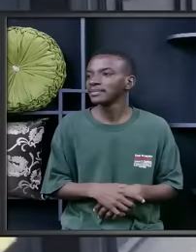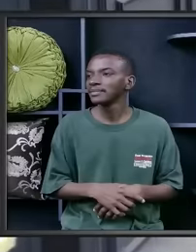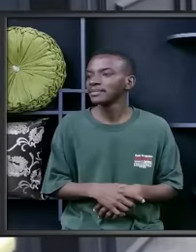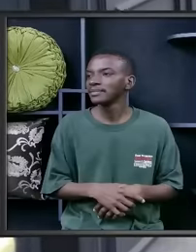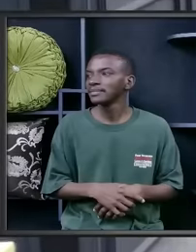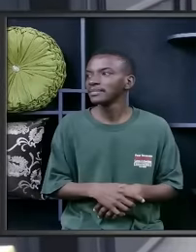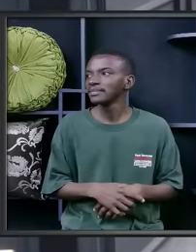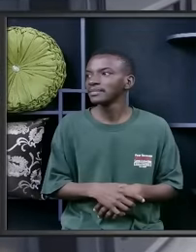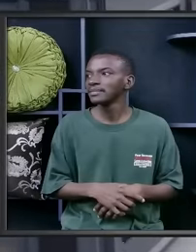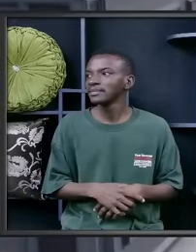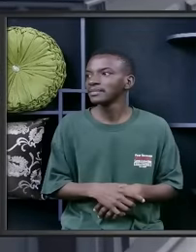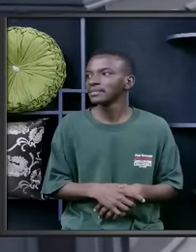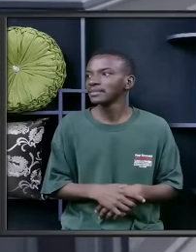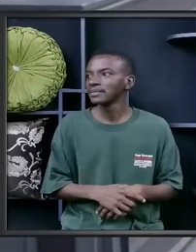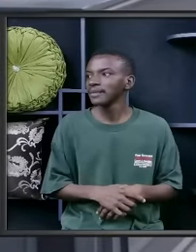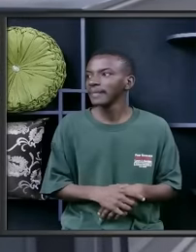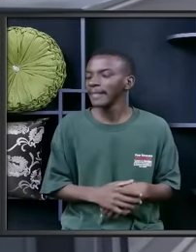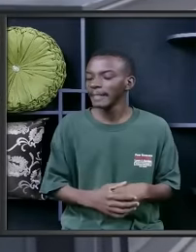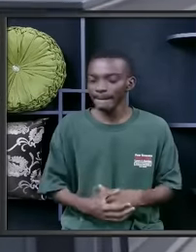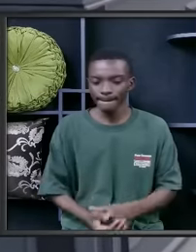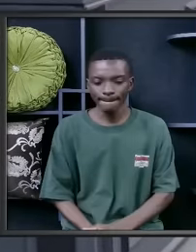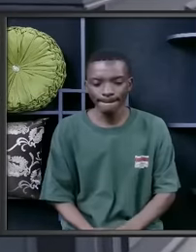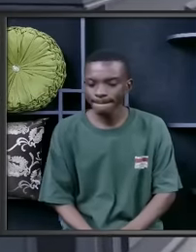Thank you, sir. Thank you,